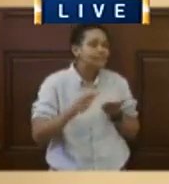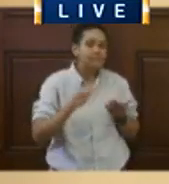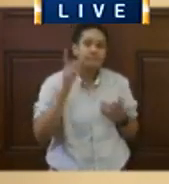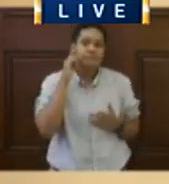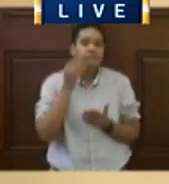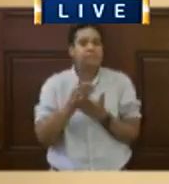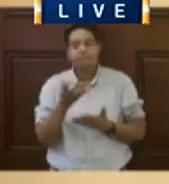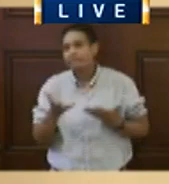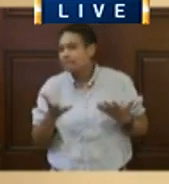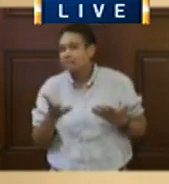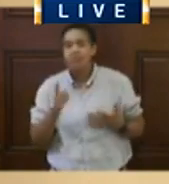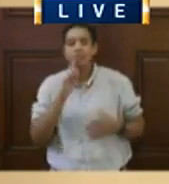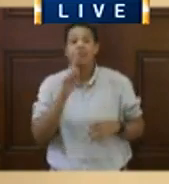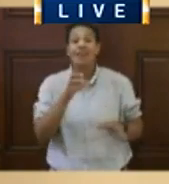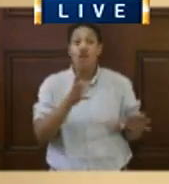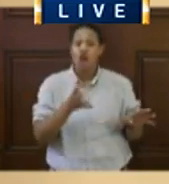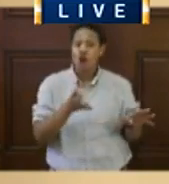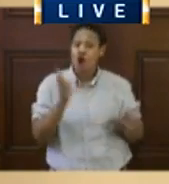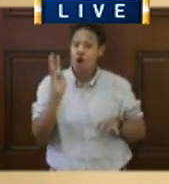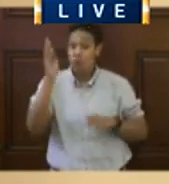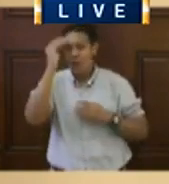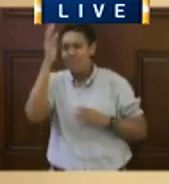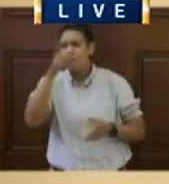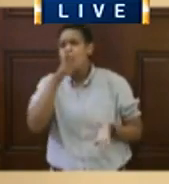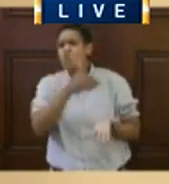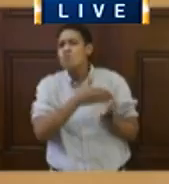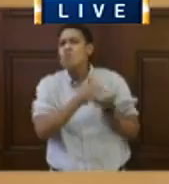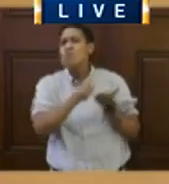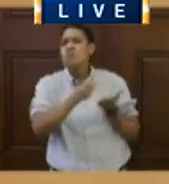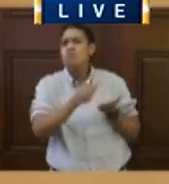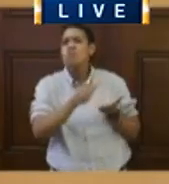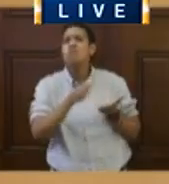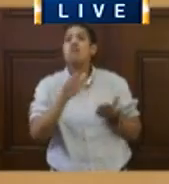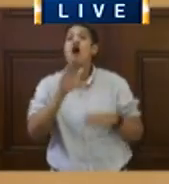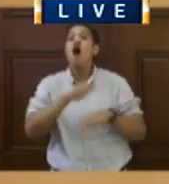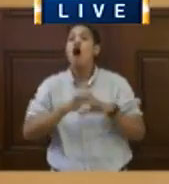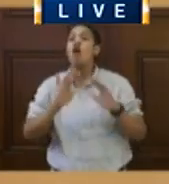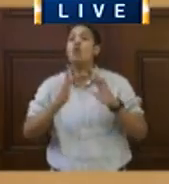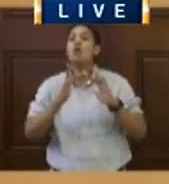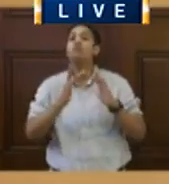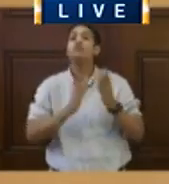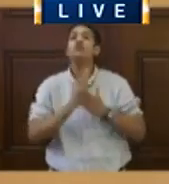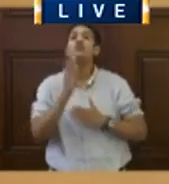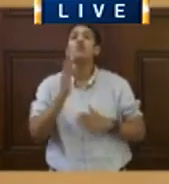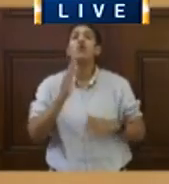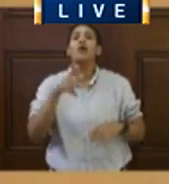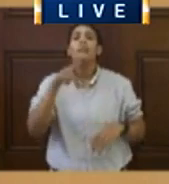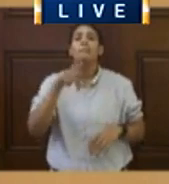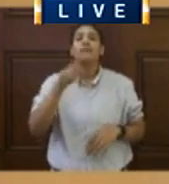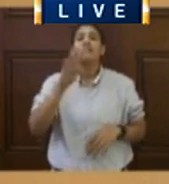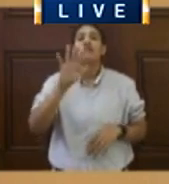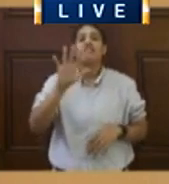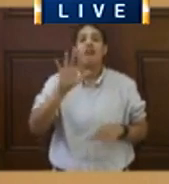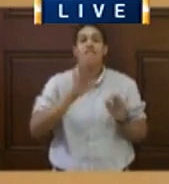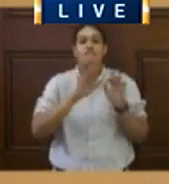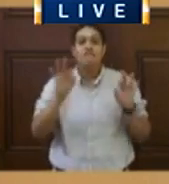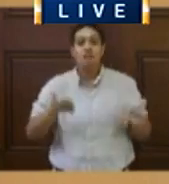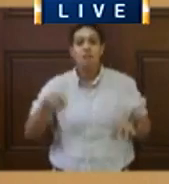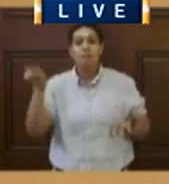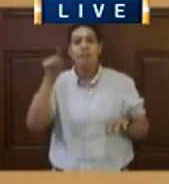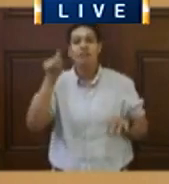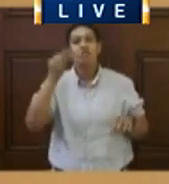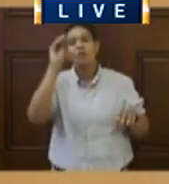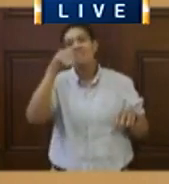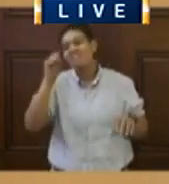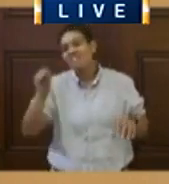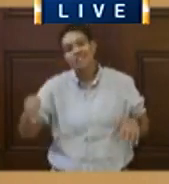on the employees they're terminating up onto this website through a form called a P45 form, which they should be filling out in any